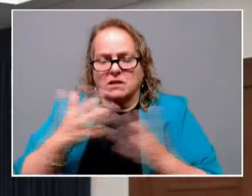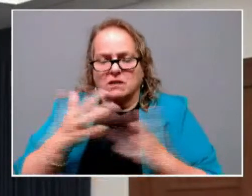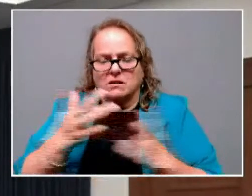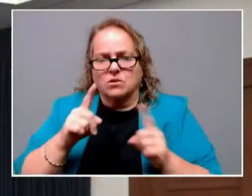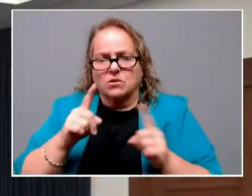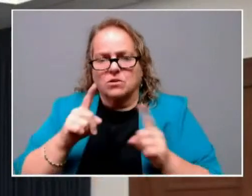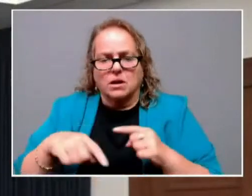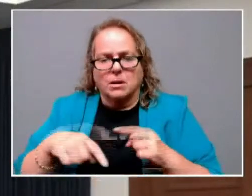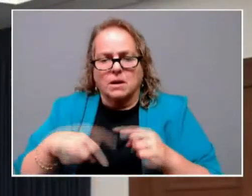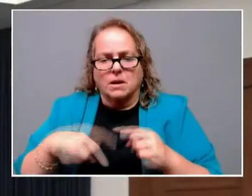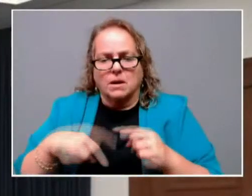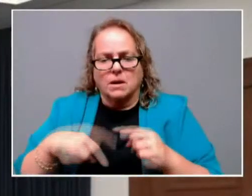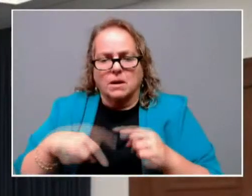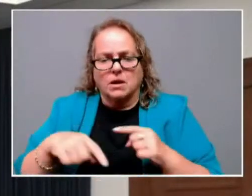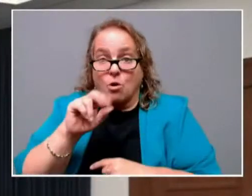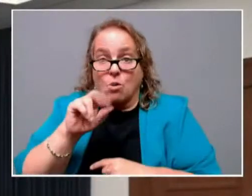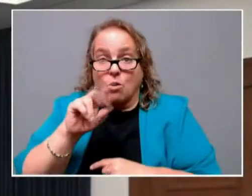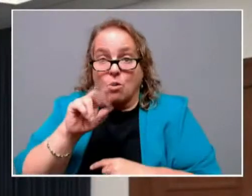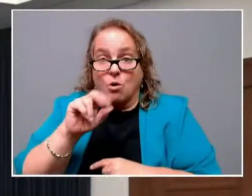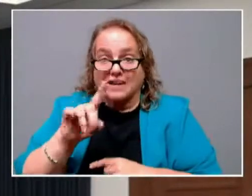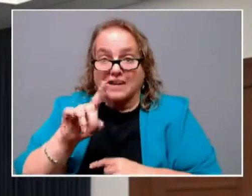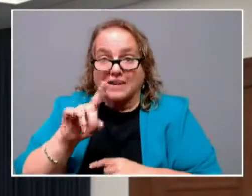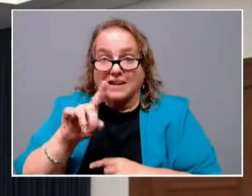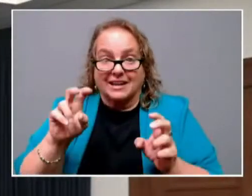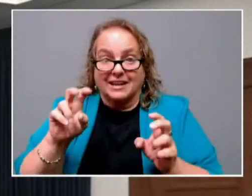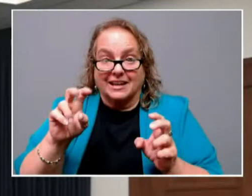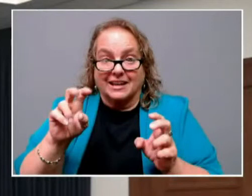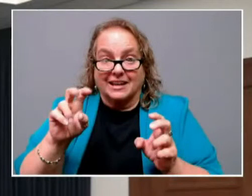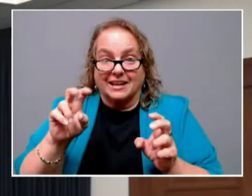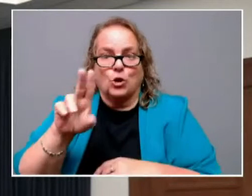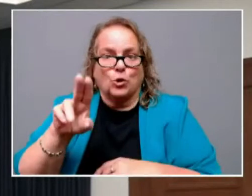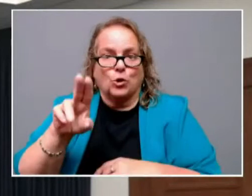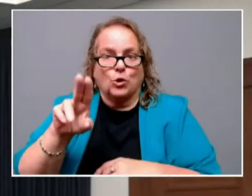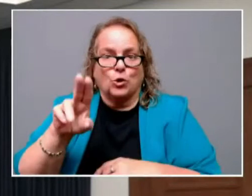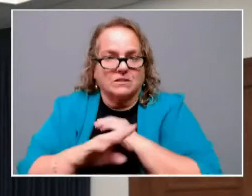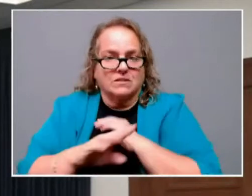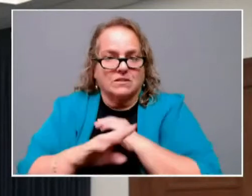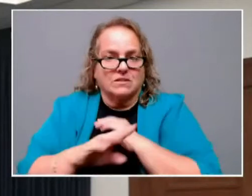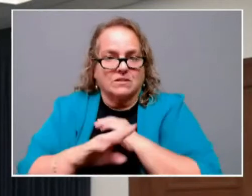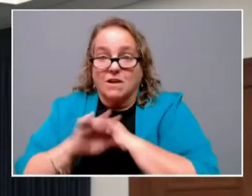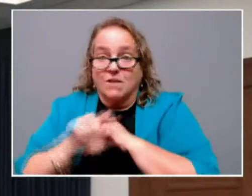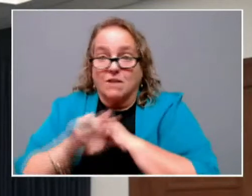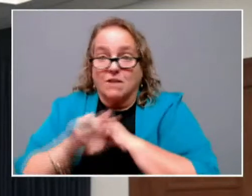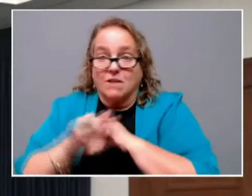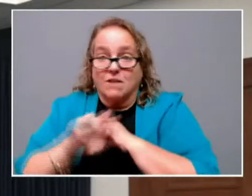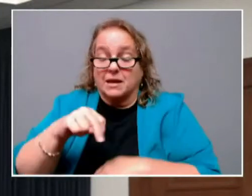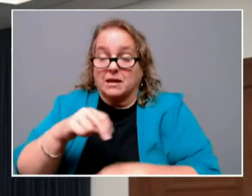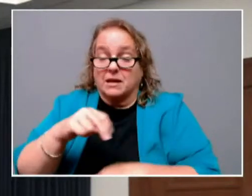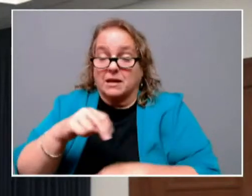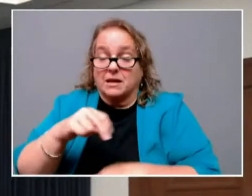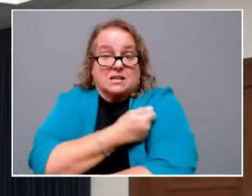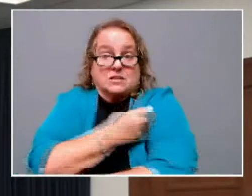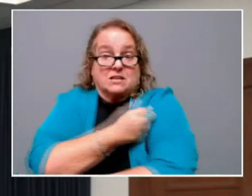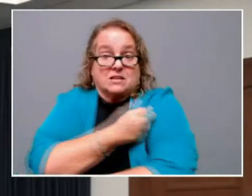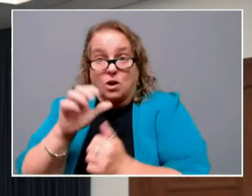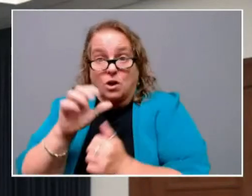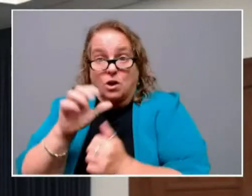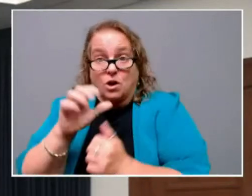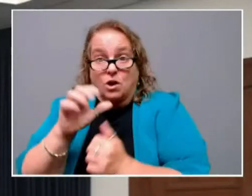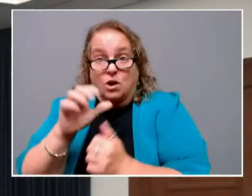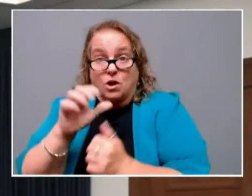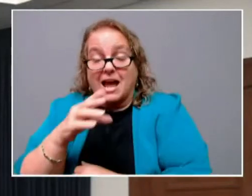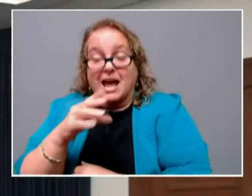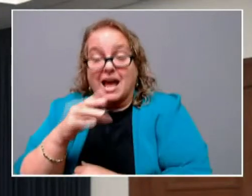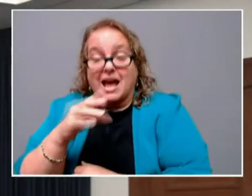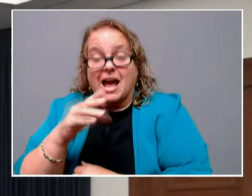words, COVID and the flu this fall. So if you have not been vaccinated against COVID and you would like to,